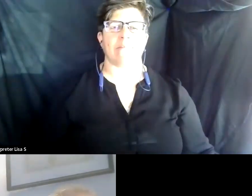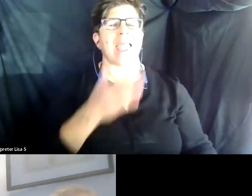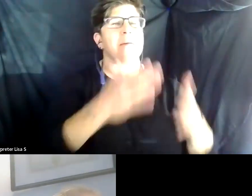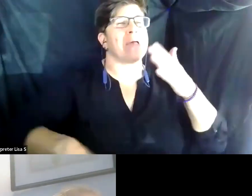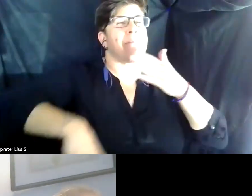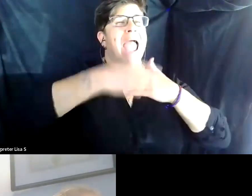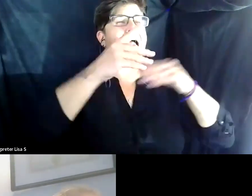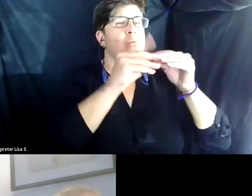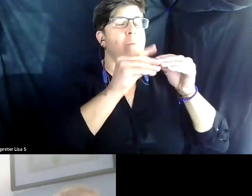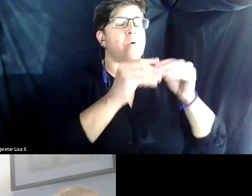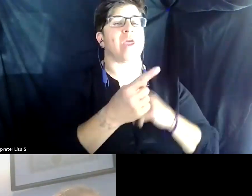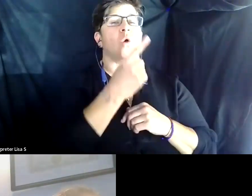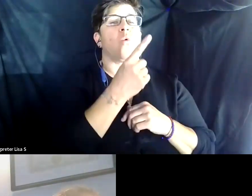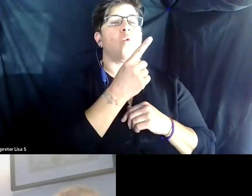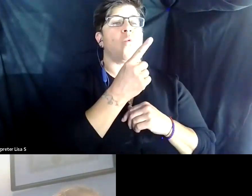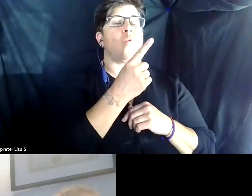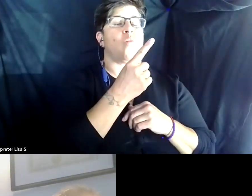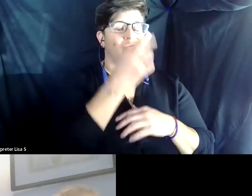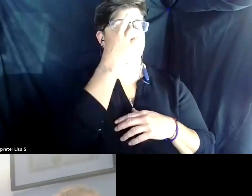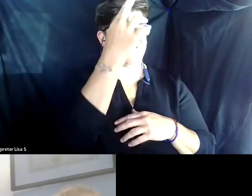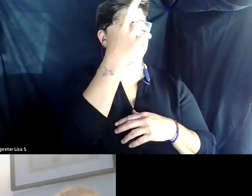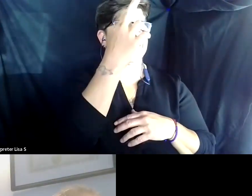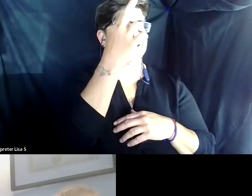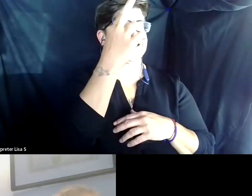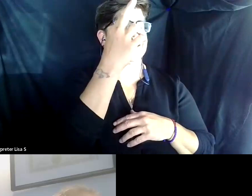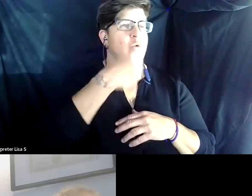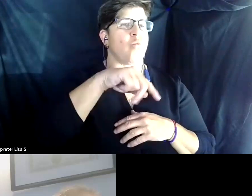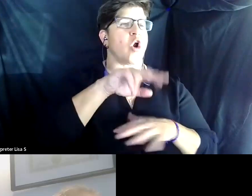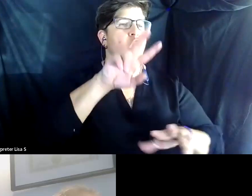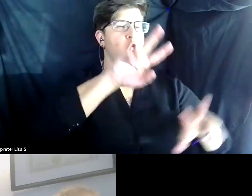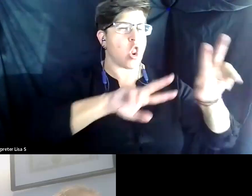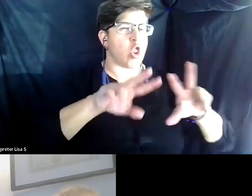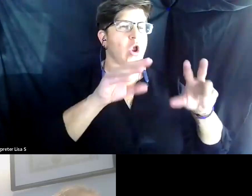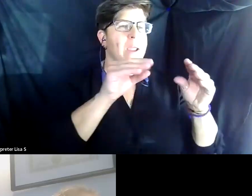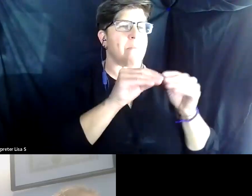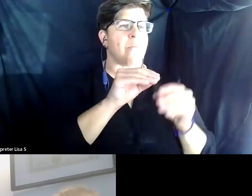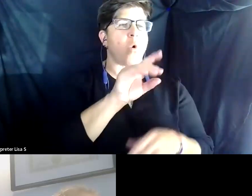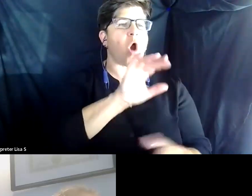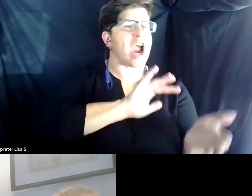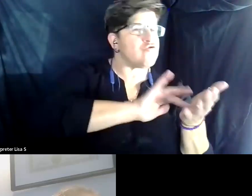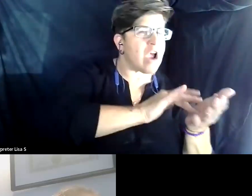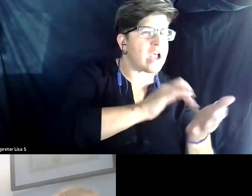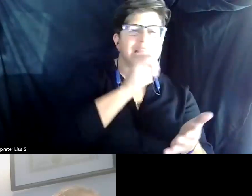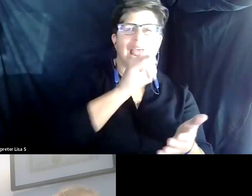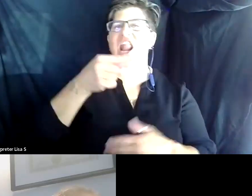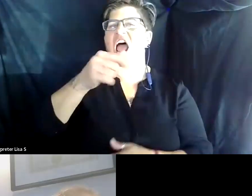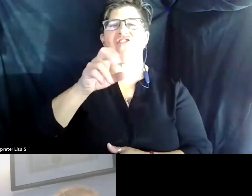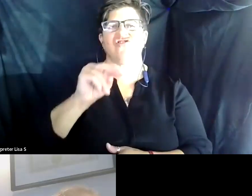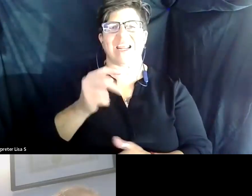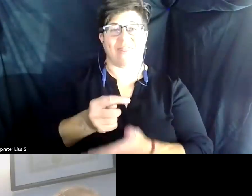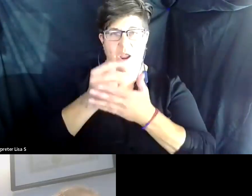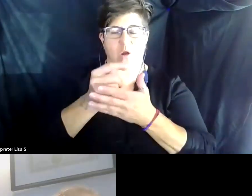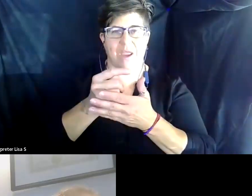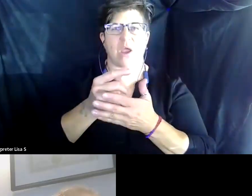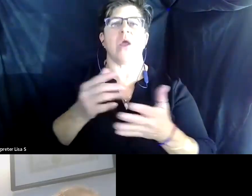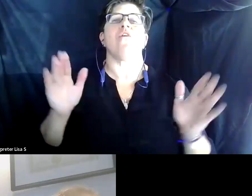thing. One of the reasons where we are looking more like at drugs and not gene therapy is really to think